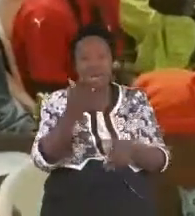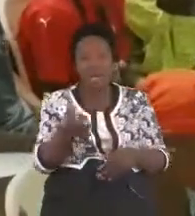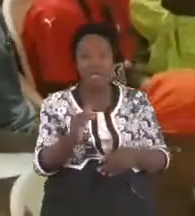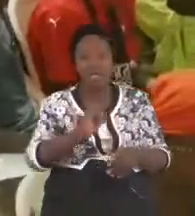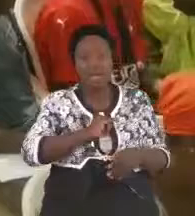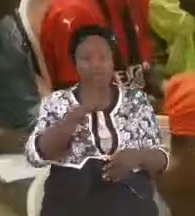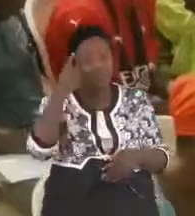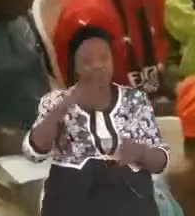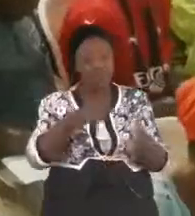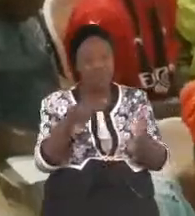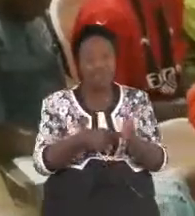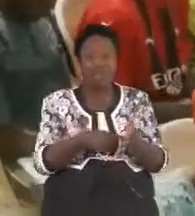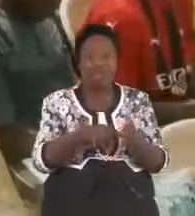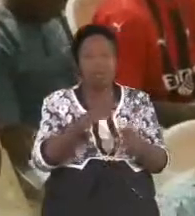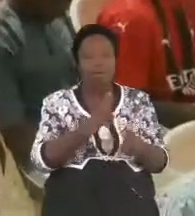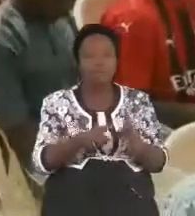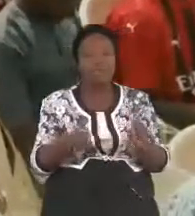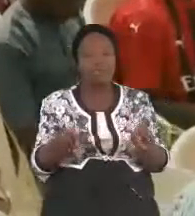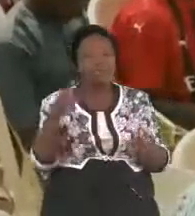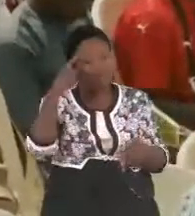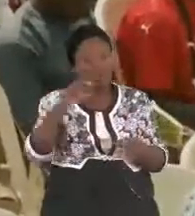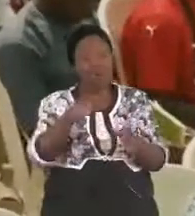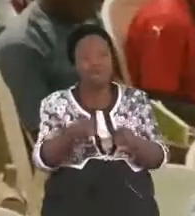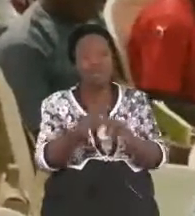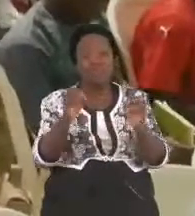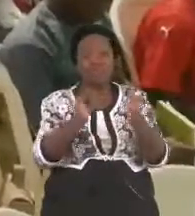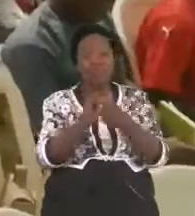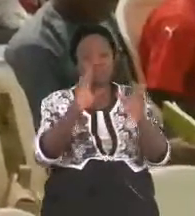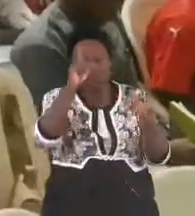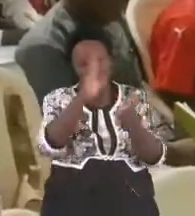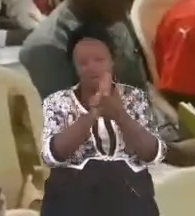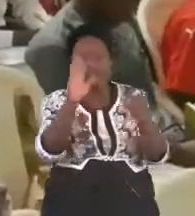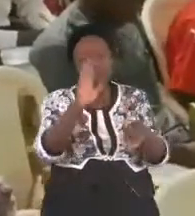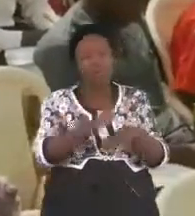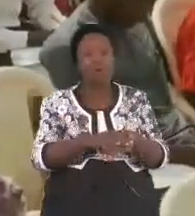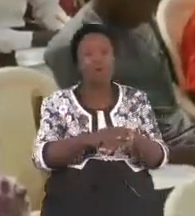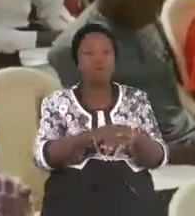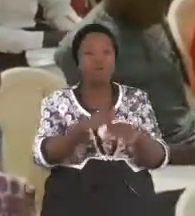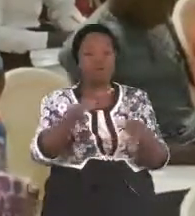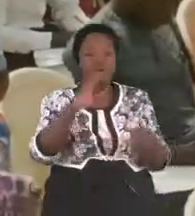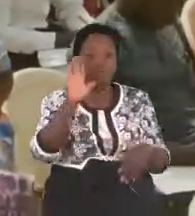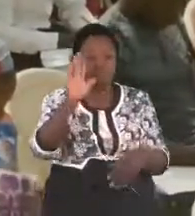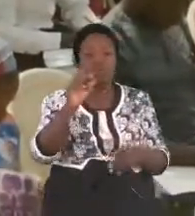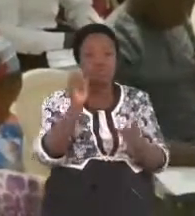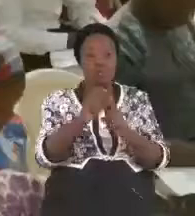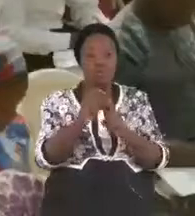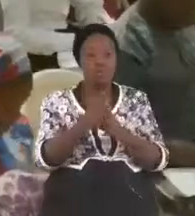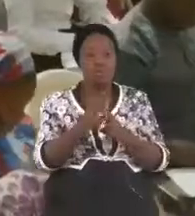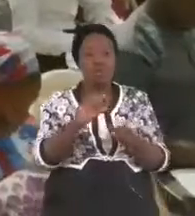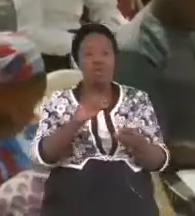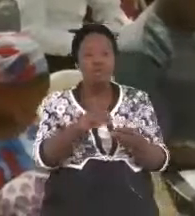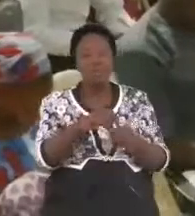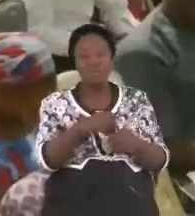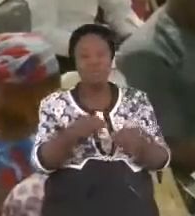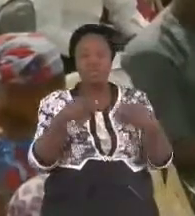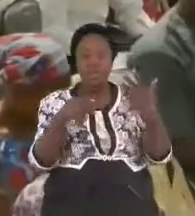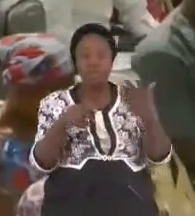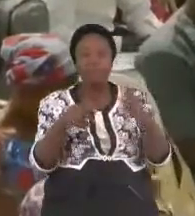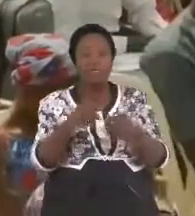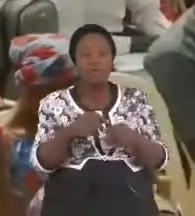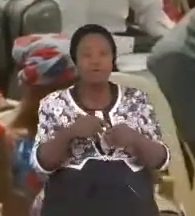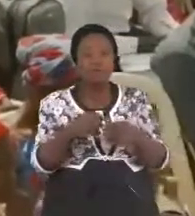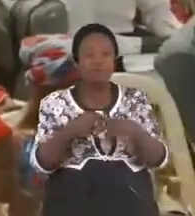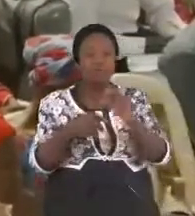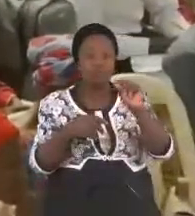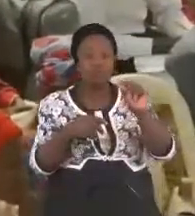me through their word. Verse 21, that they all may be one, as thou, Father, art in